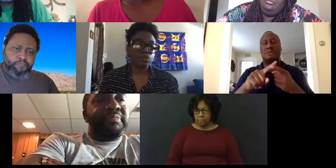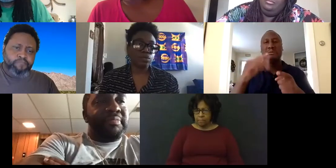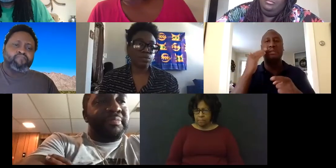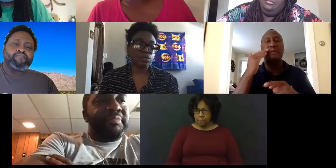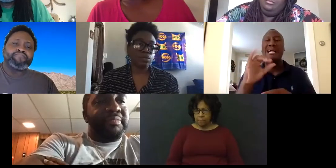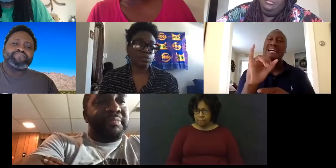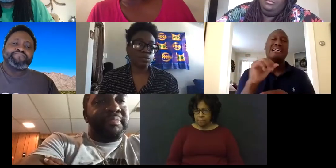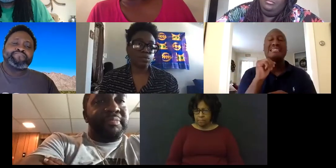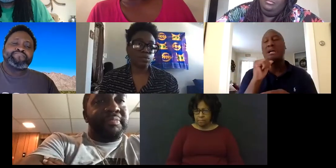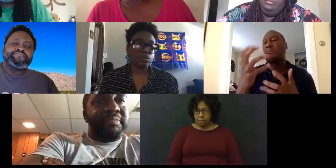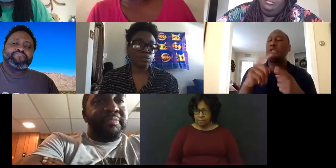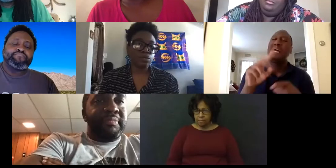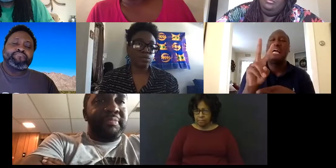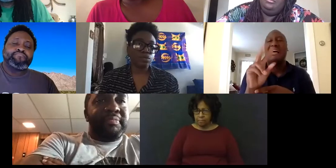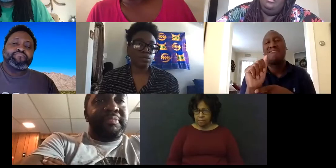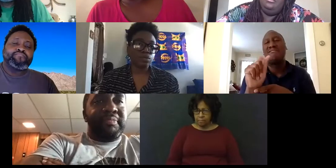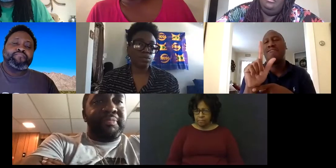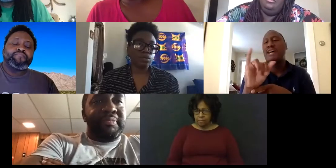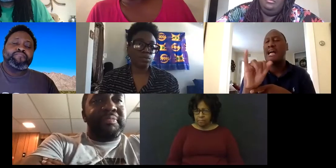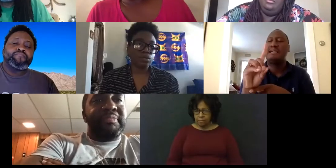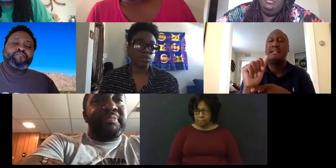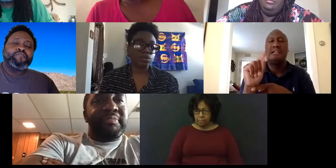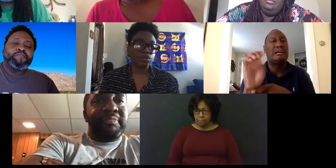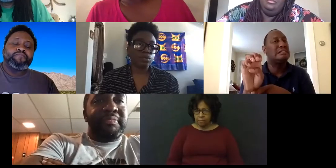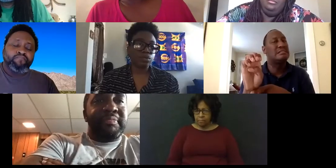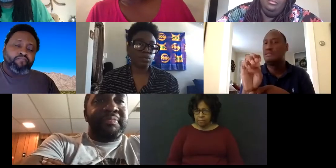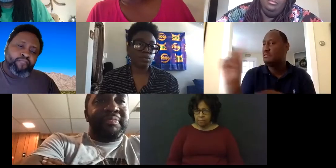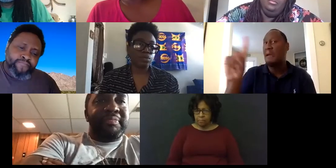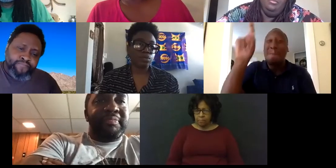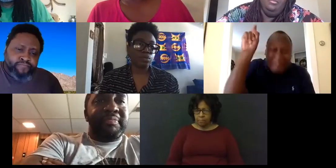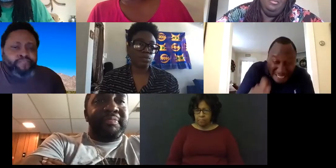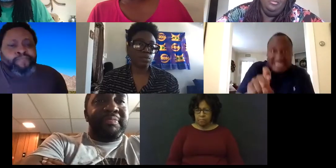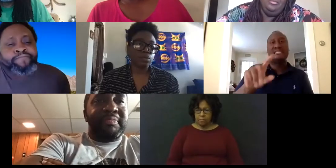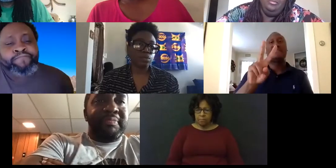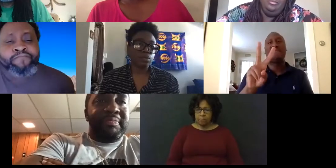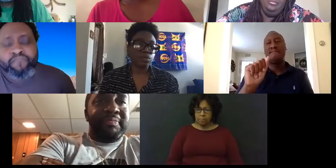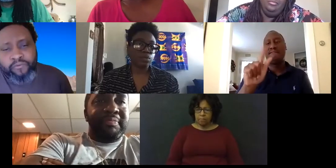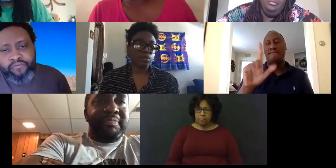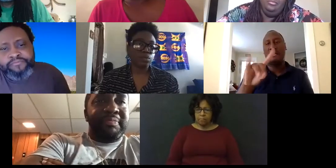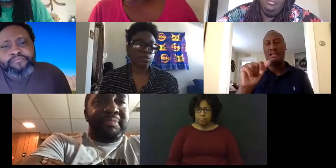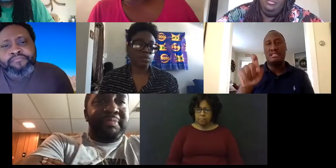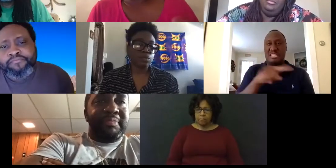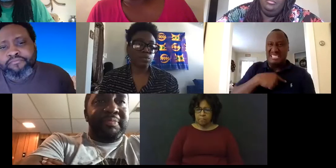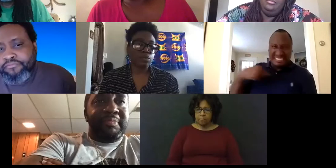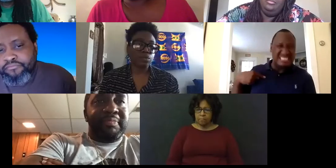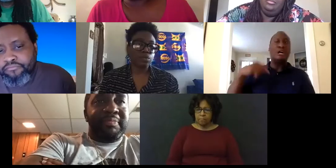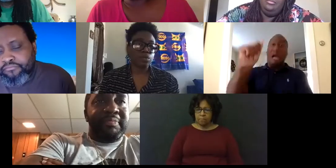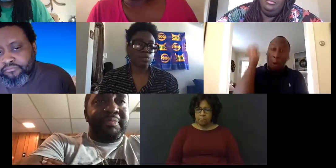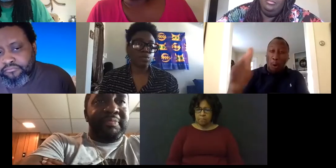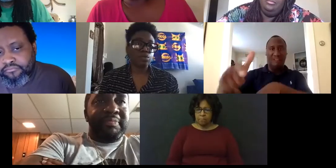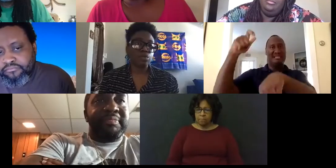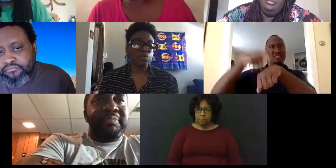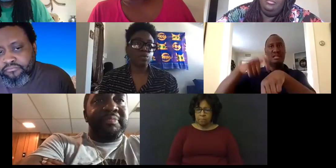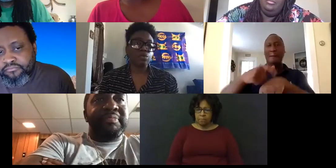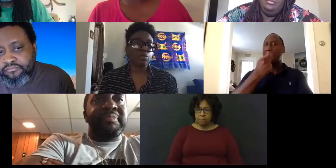and not try to change everything, you know, to say they don't want to, you know, they don't want us to be